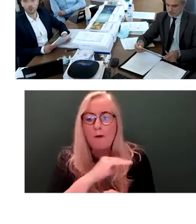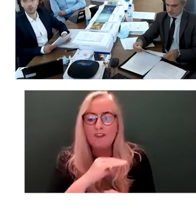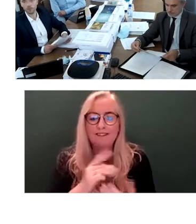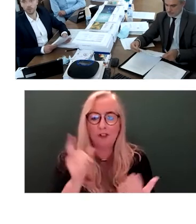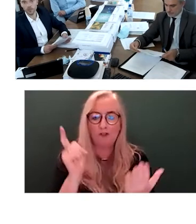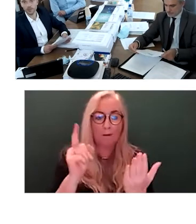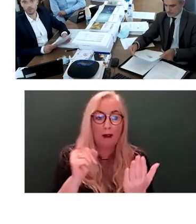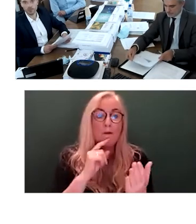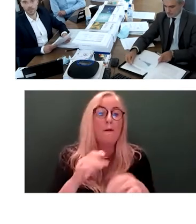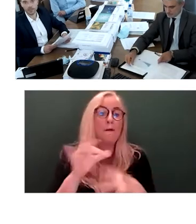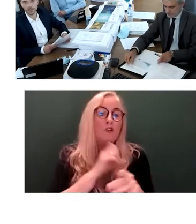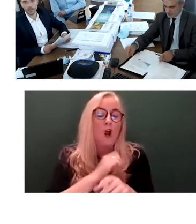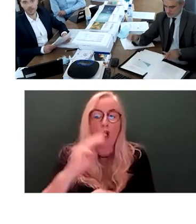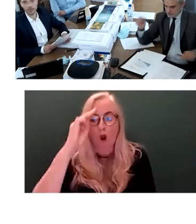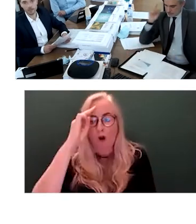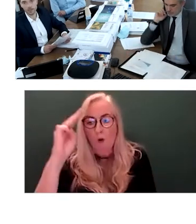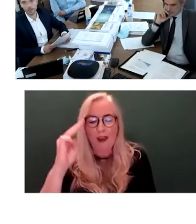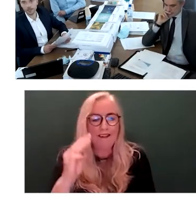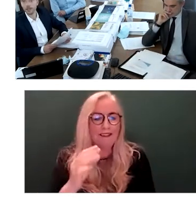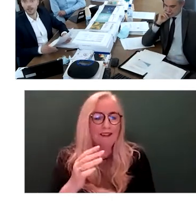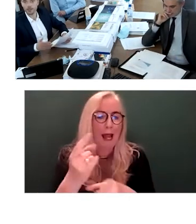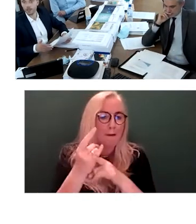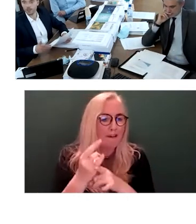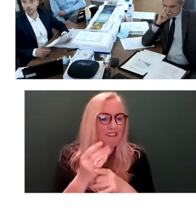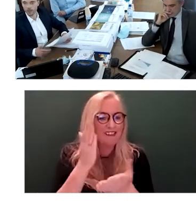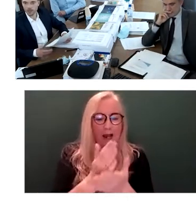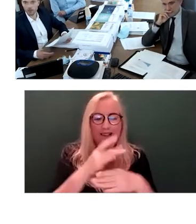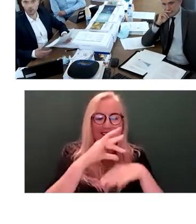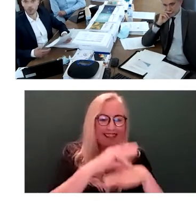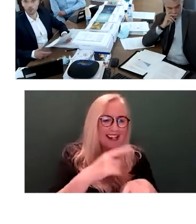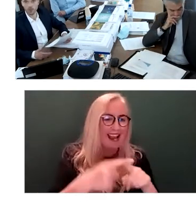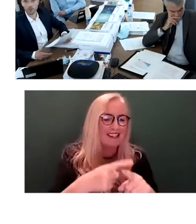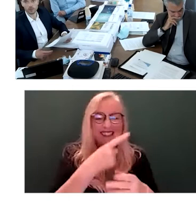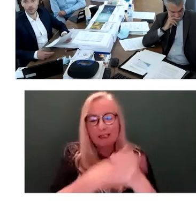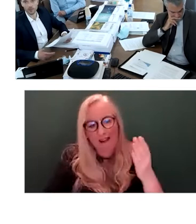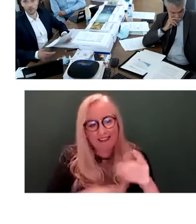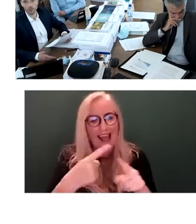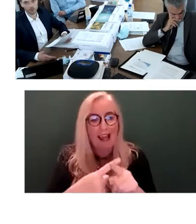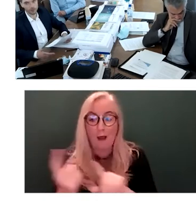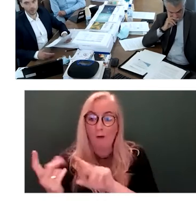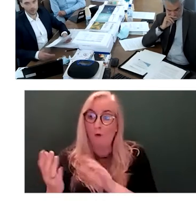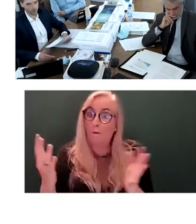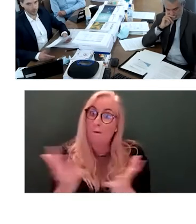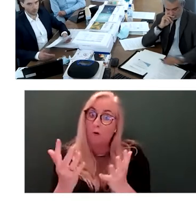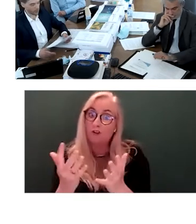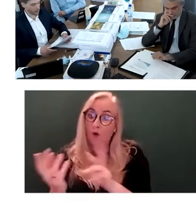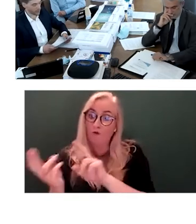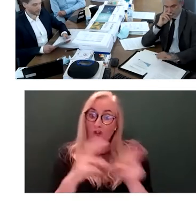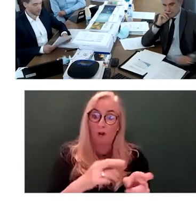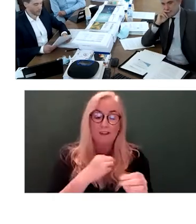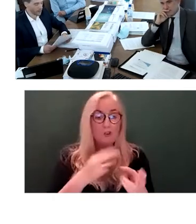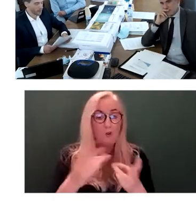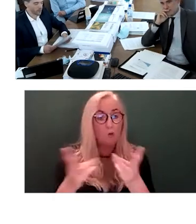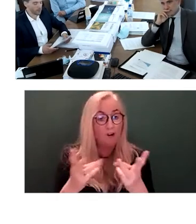increase the role of employers to prevent sickness and disability, as well as to play a key role to promote a return to work of recovered